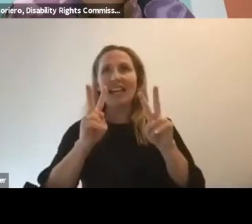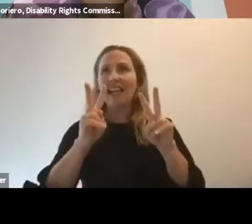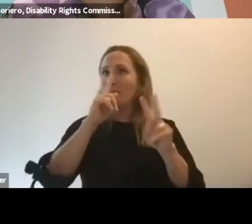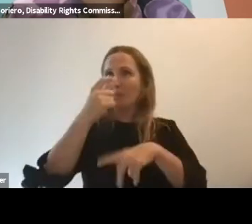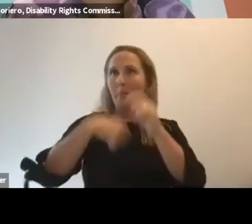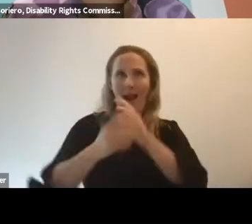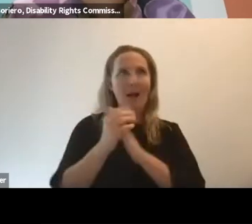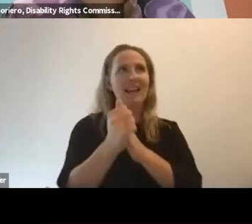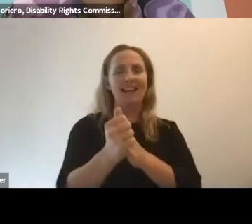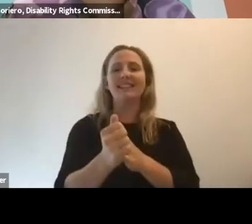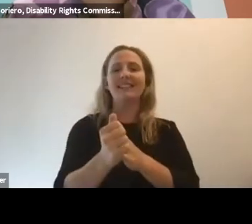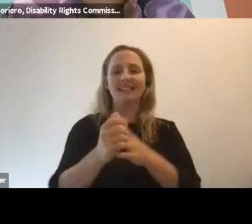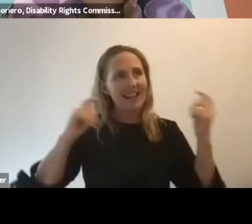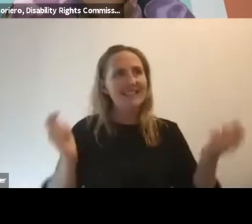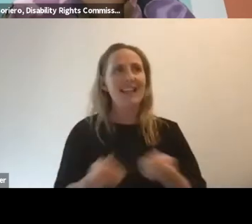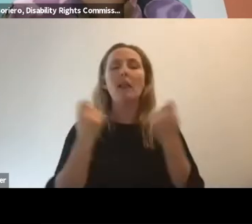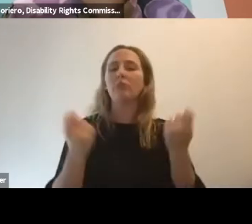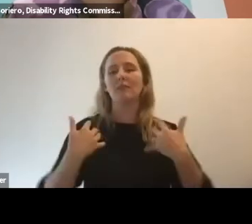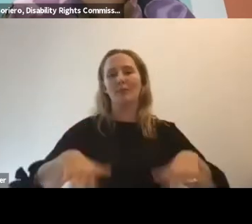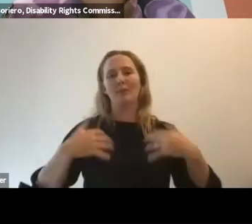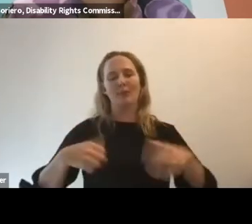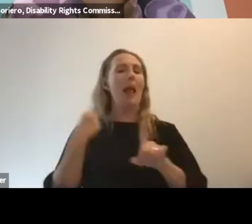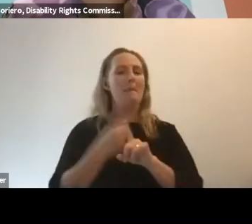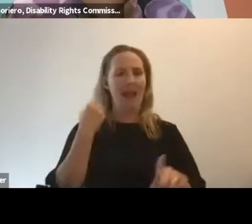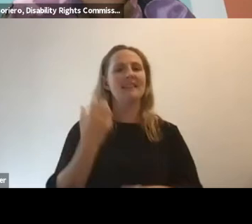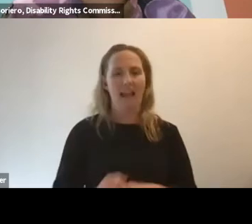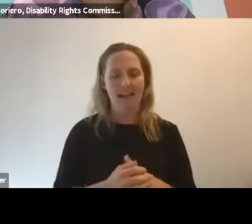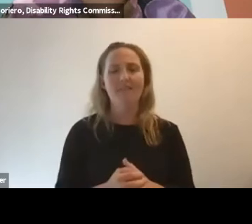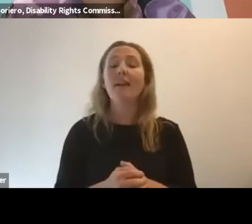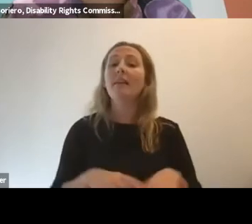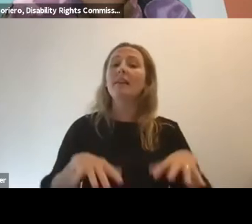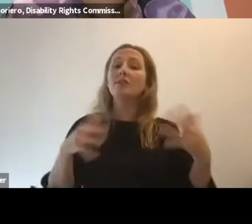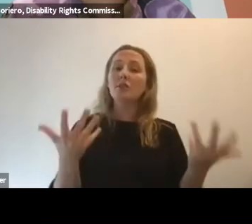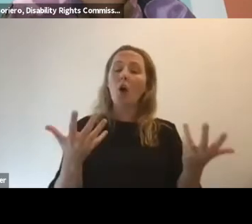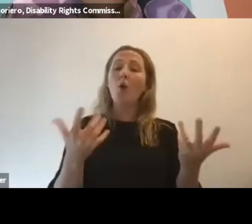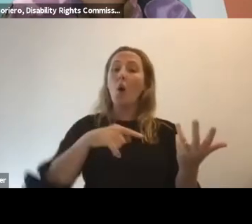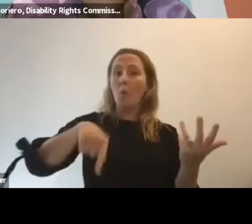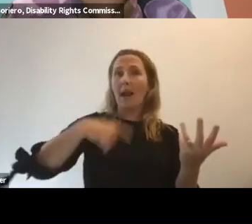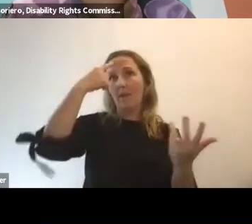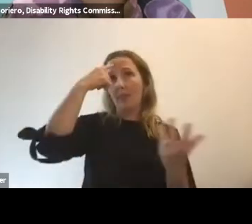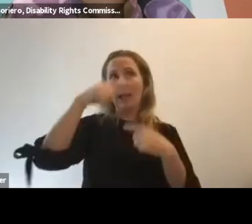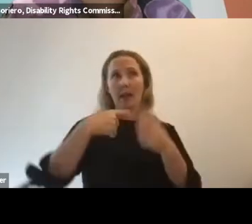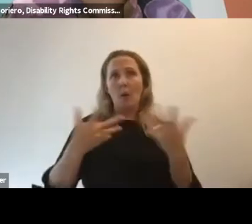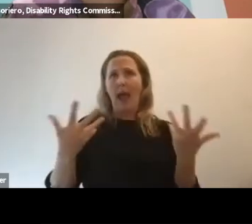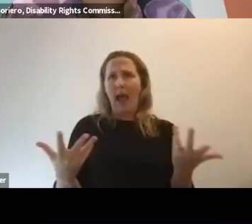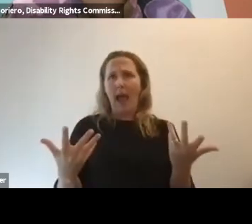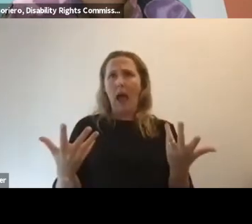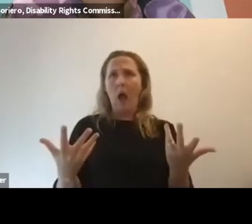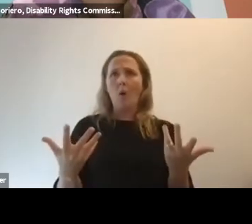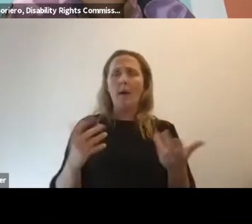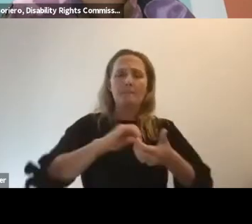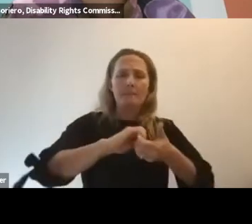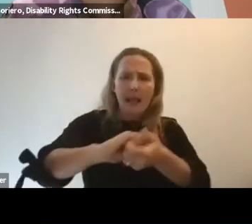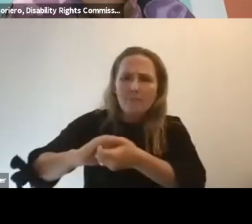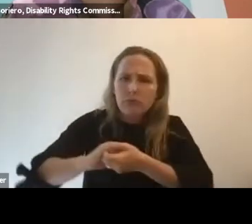and for that to be celebrated. So it's about looking to embrace the cultures within our